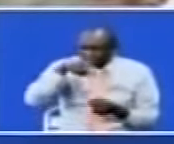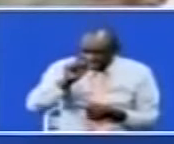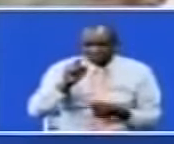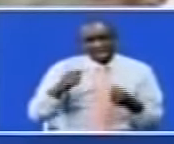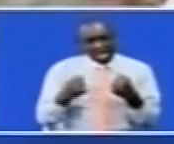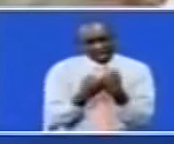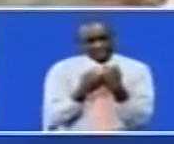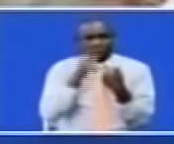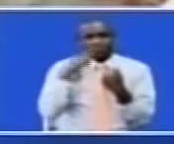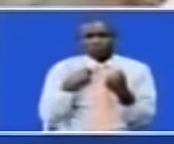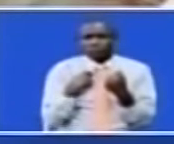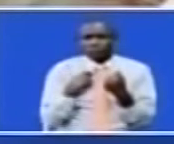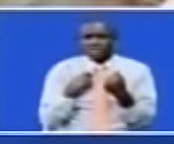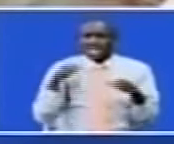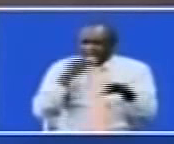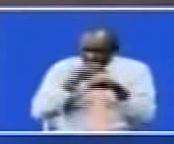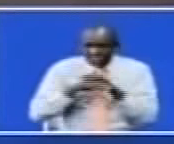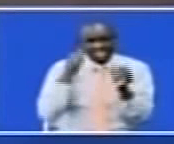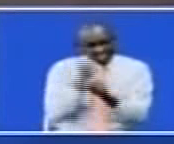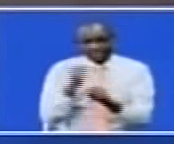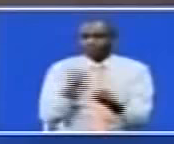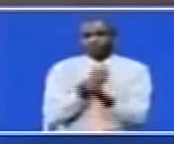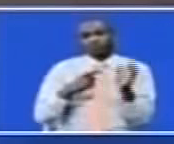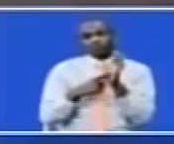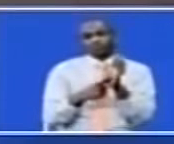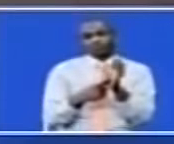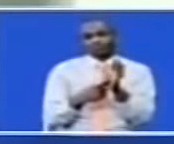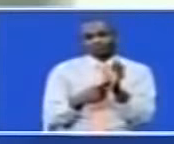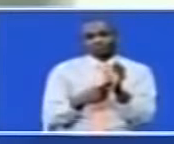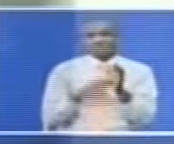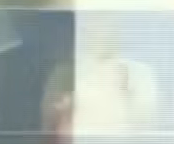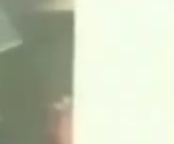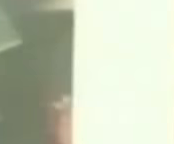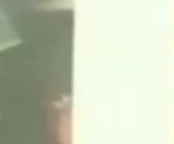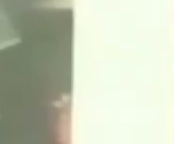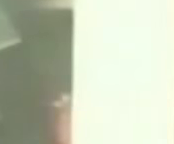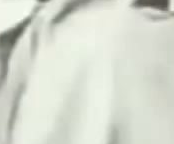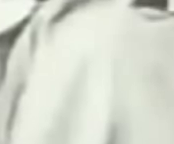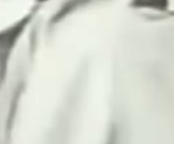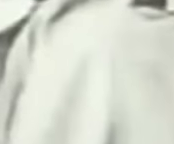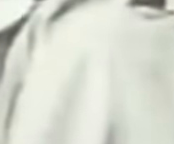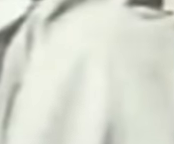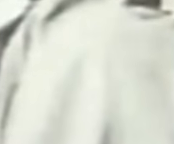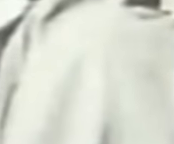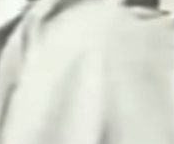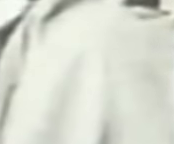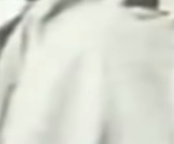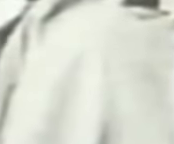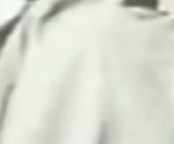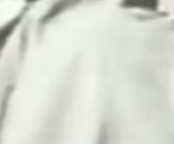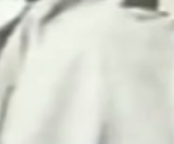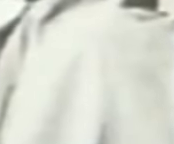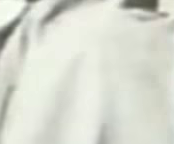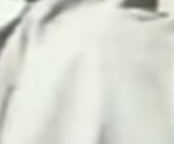it his habit to call to attention everything that he did. Dorcas Wangira, KTN News, Bungoma County.